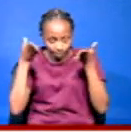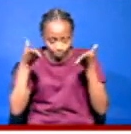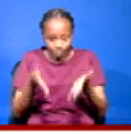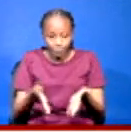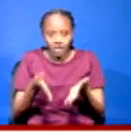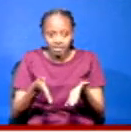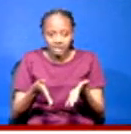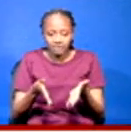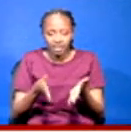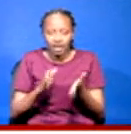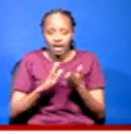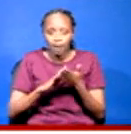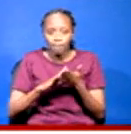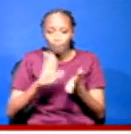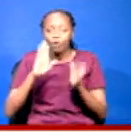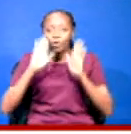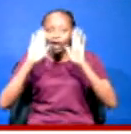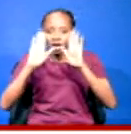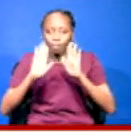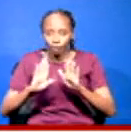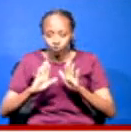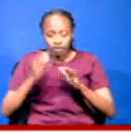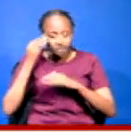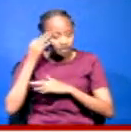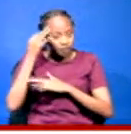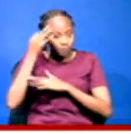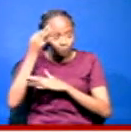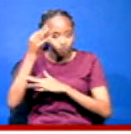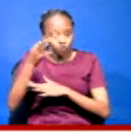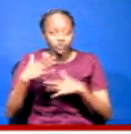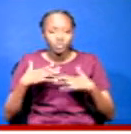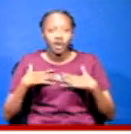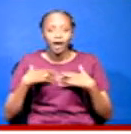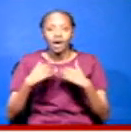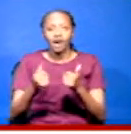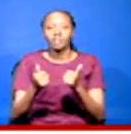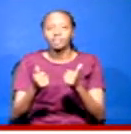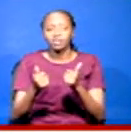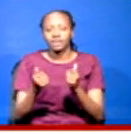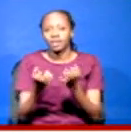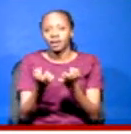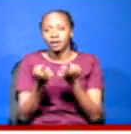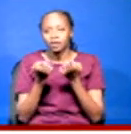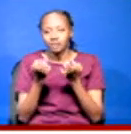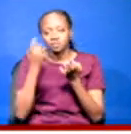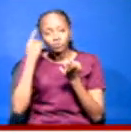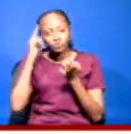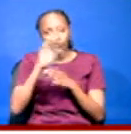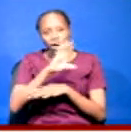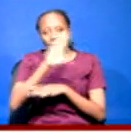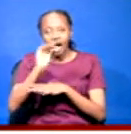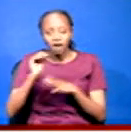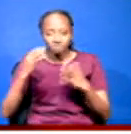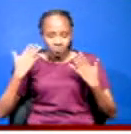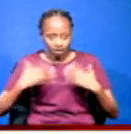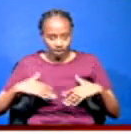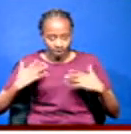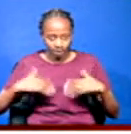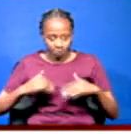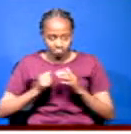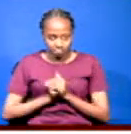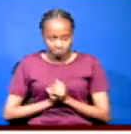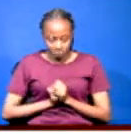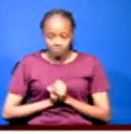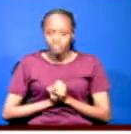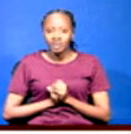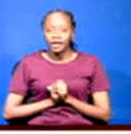more importantly, to future health needs of African populations. In the same